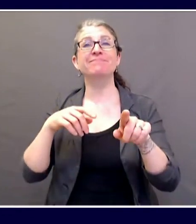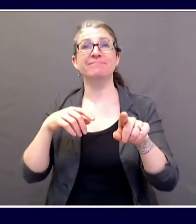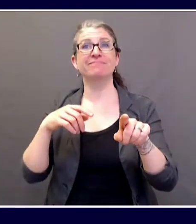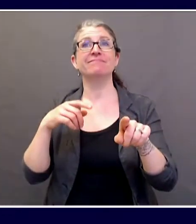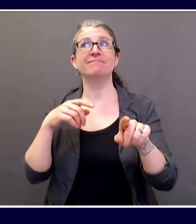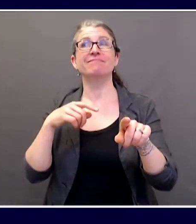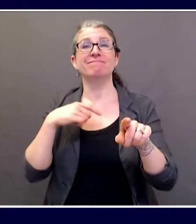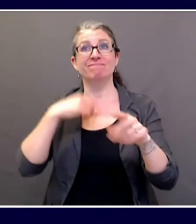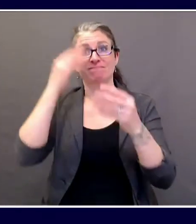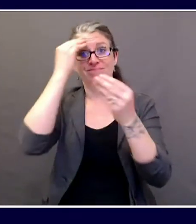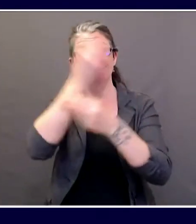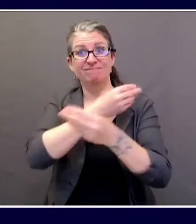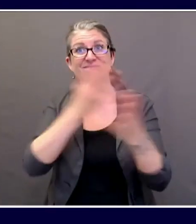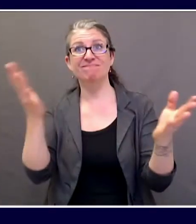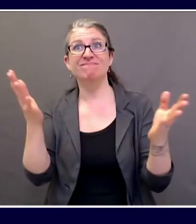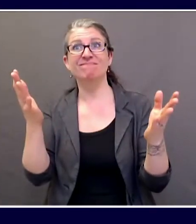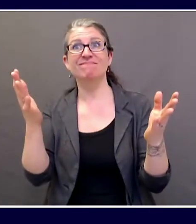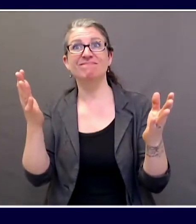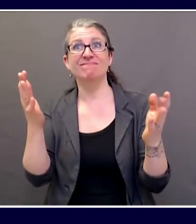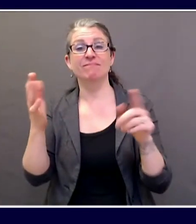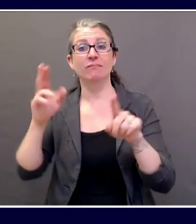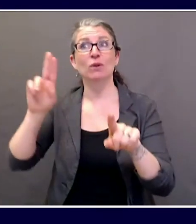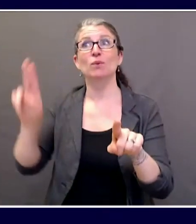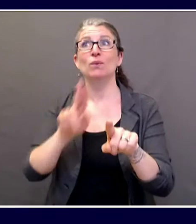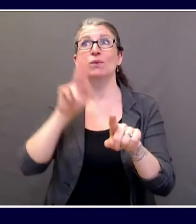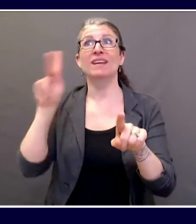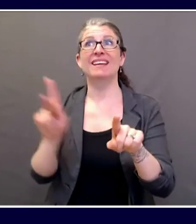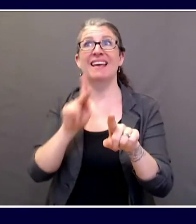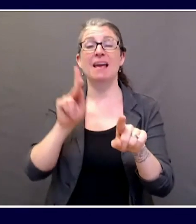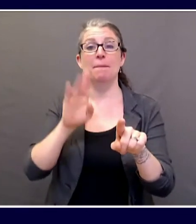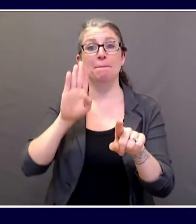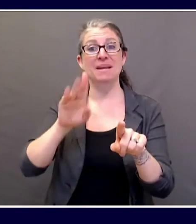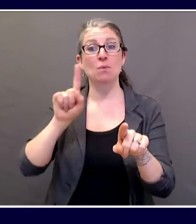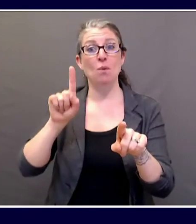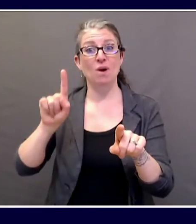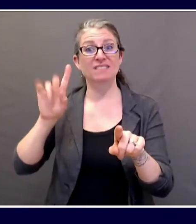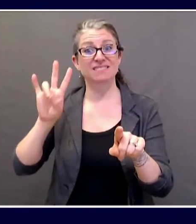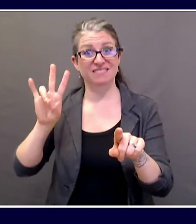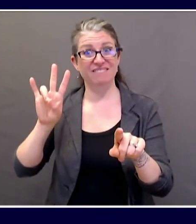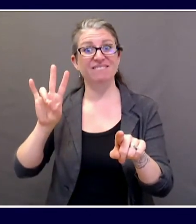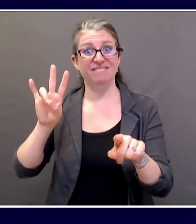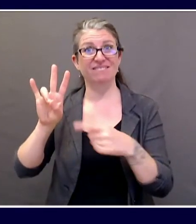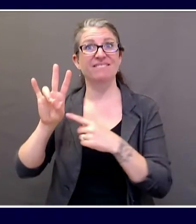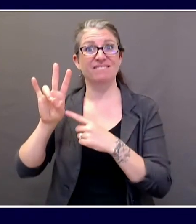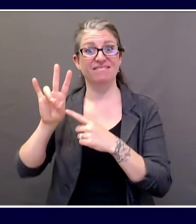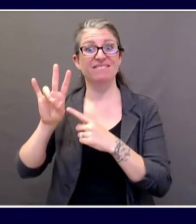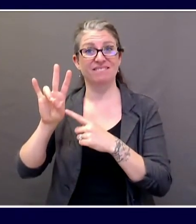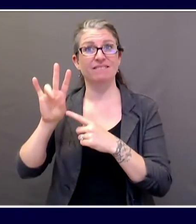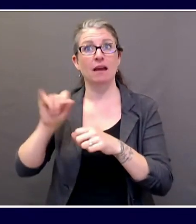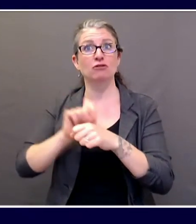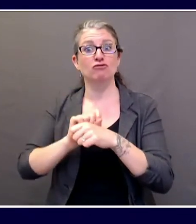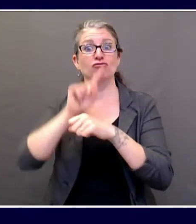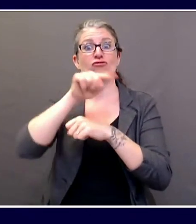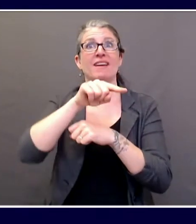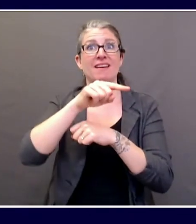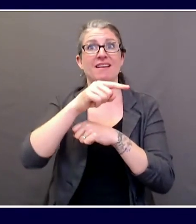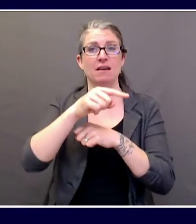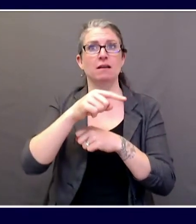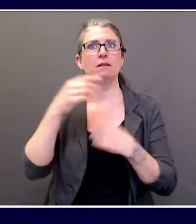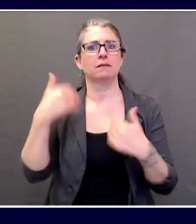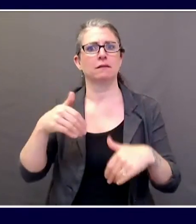United States. Is that true for Maine? It is not true for Maine. Although it is true nationwide,